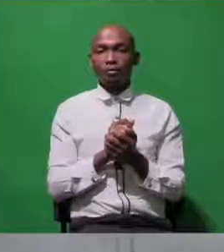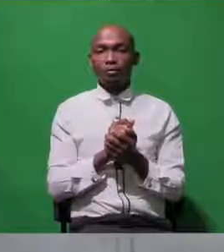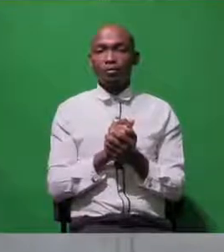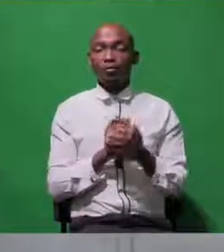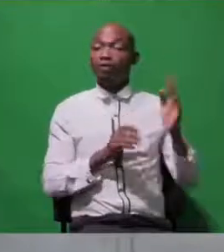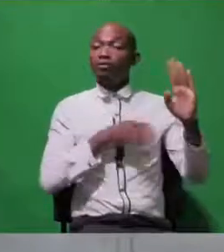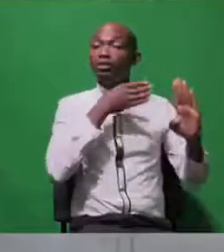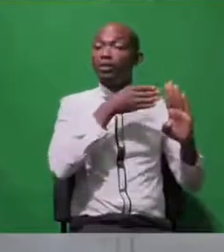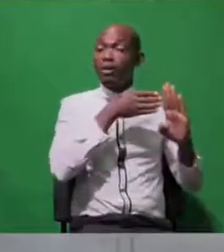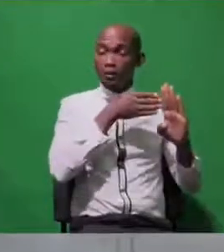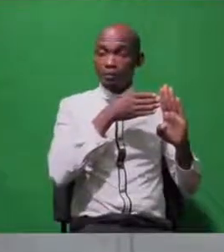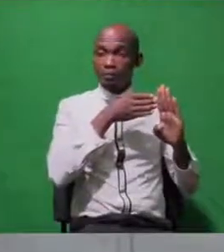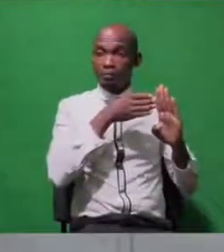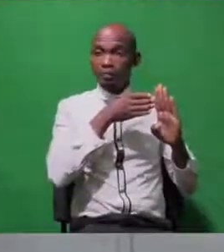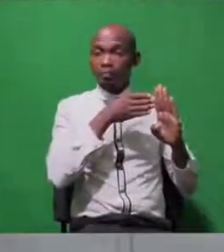purposely